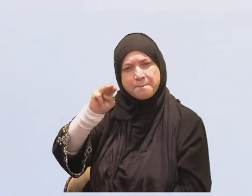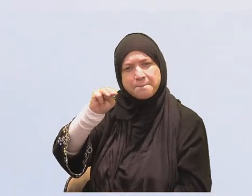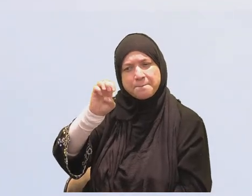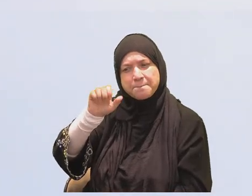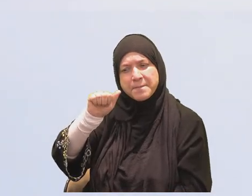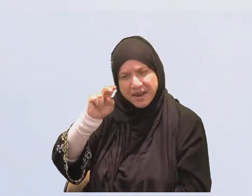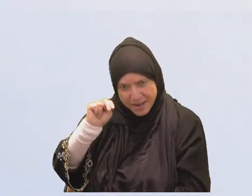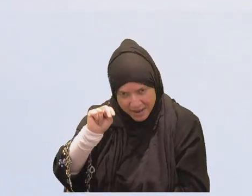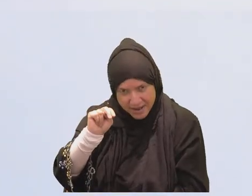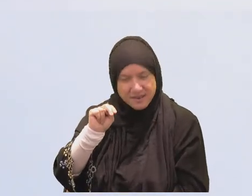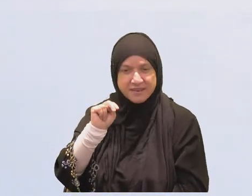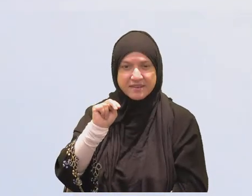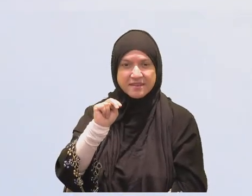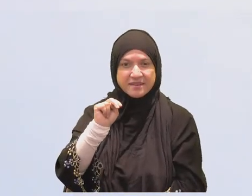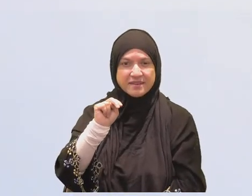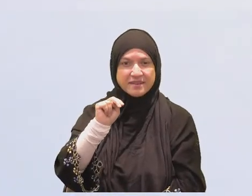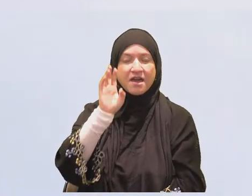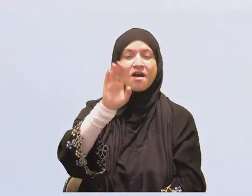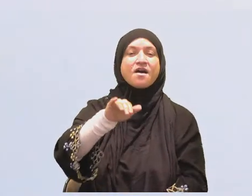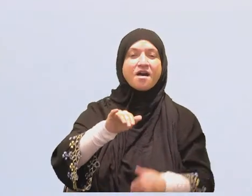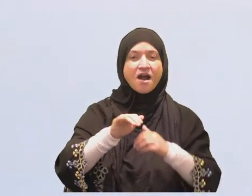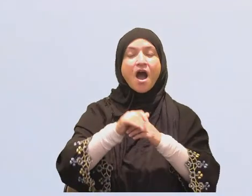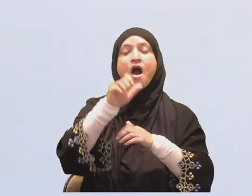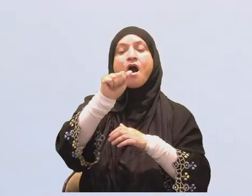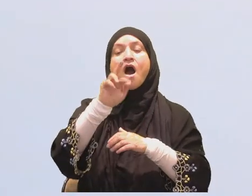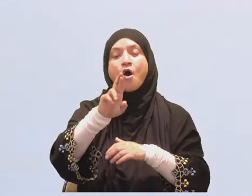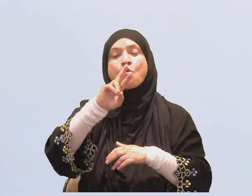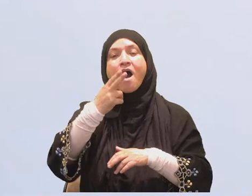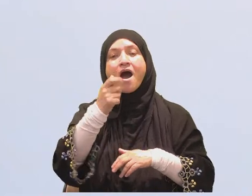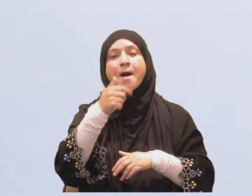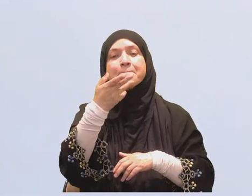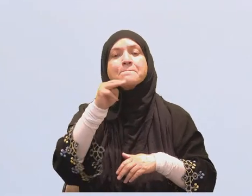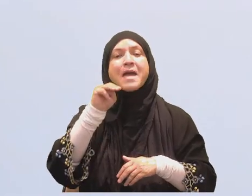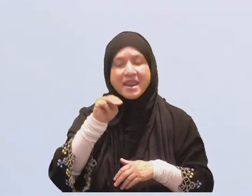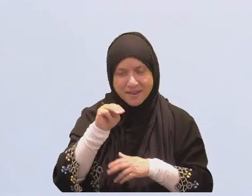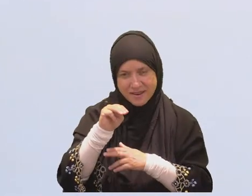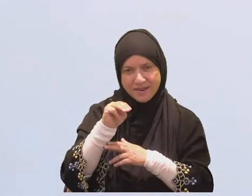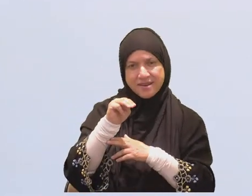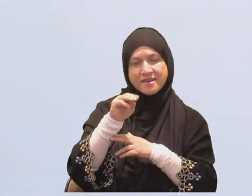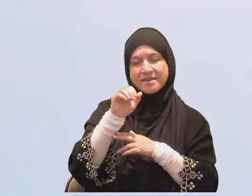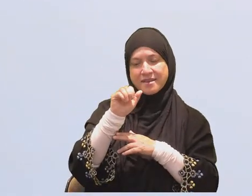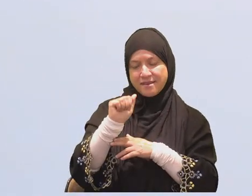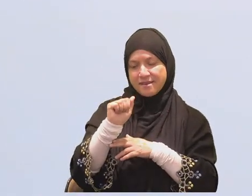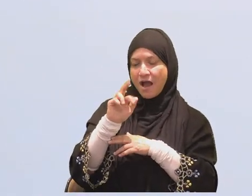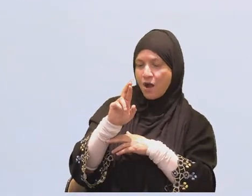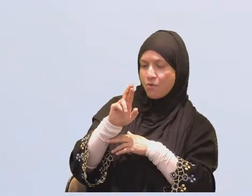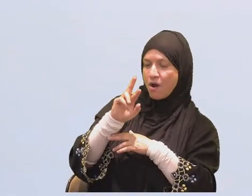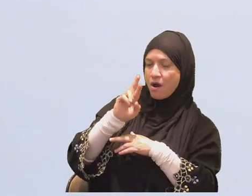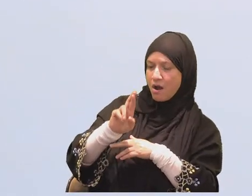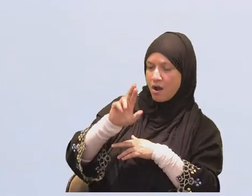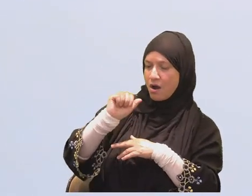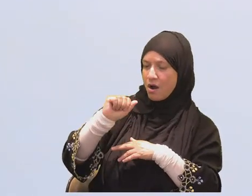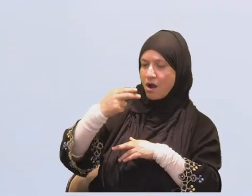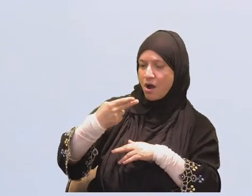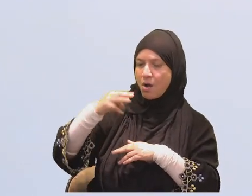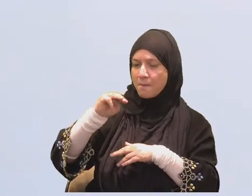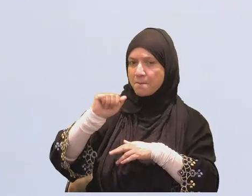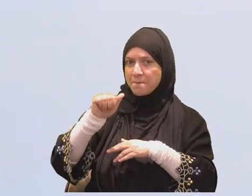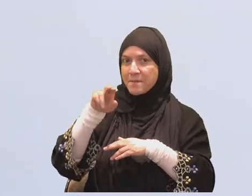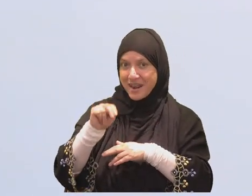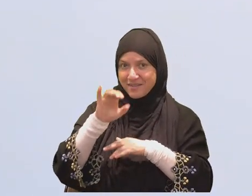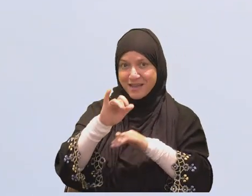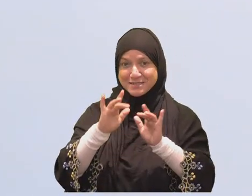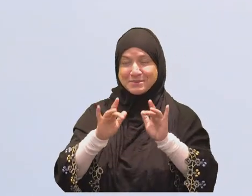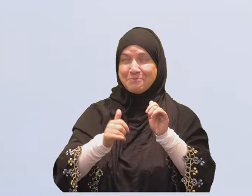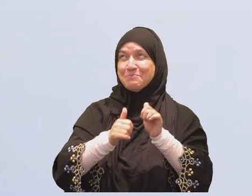He has taught us, or given us, the ability to articulate our thoughts.